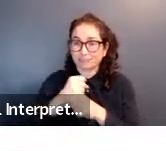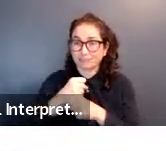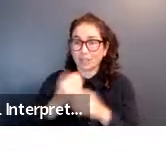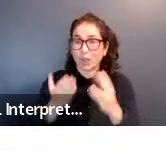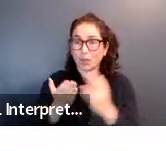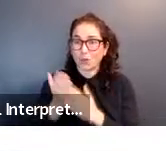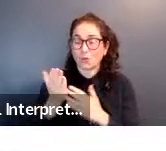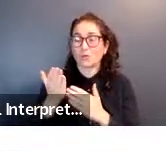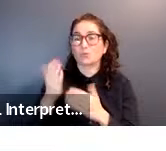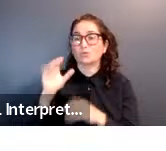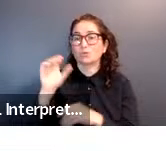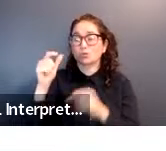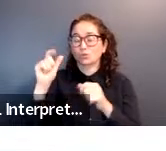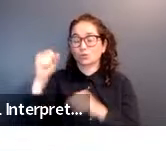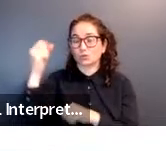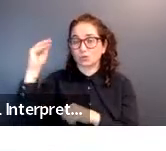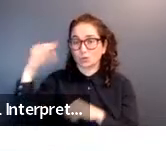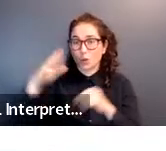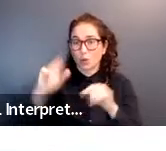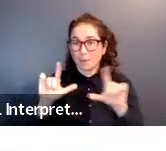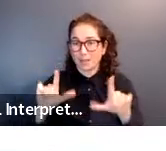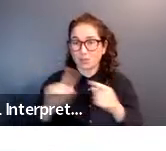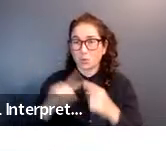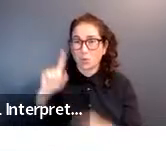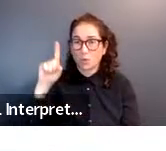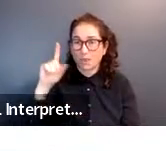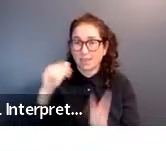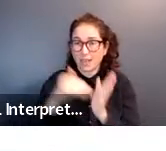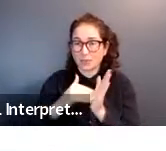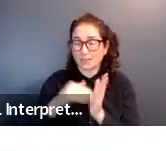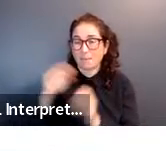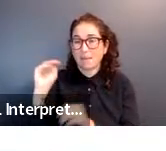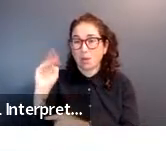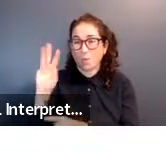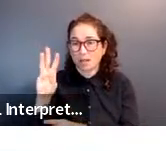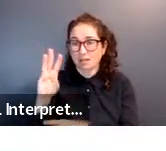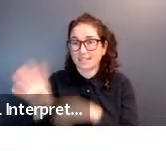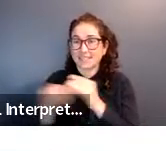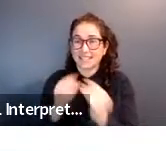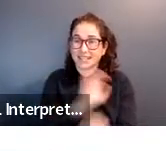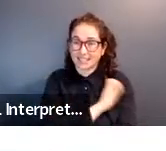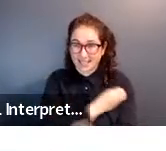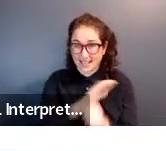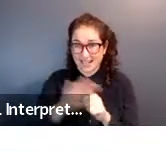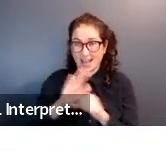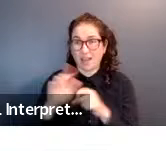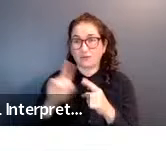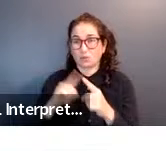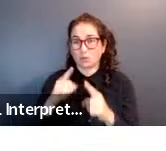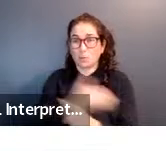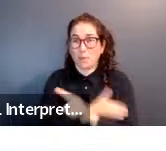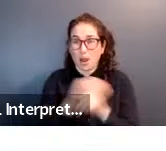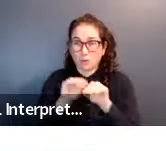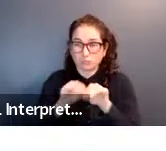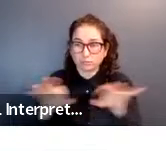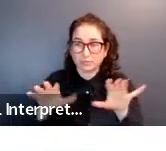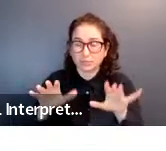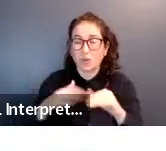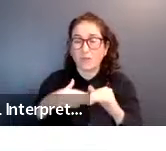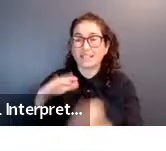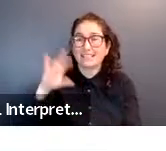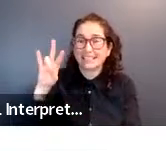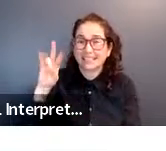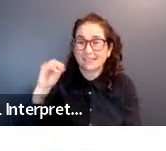8 years to 1,000 megawatts. That additional energy is enough to power over